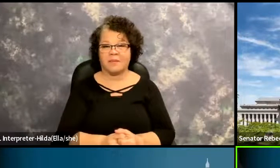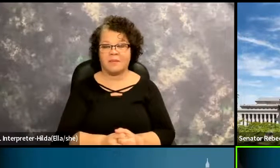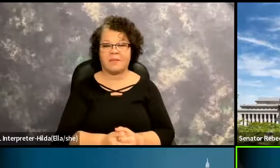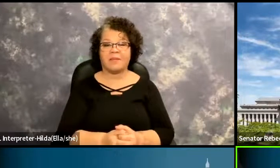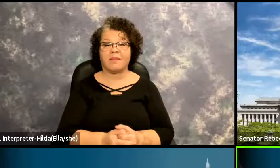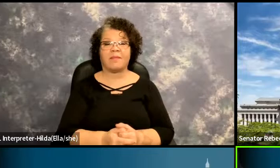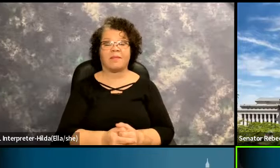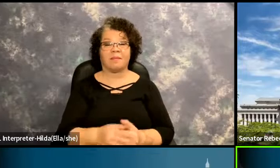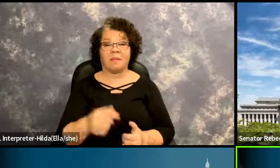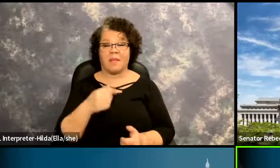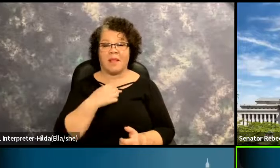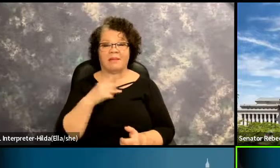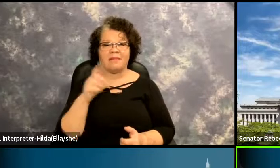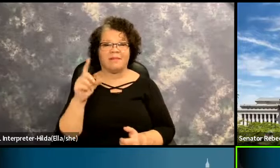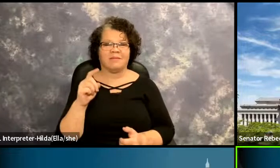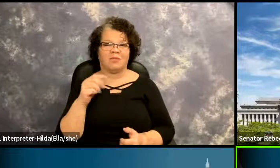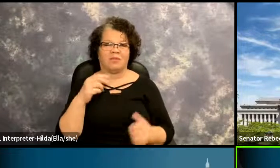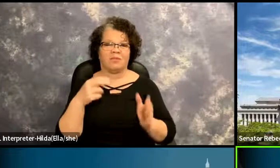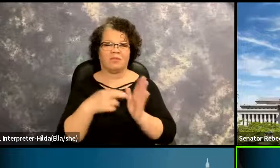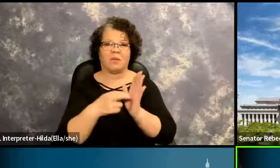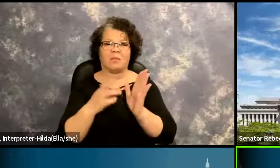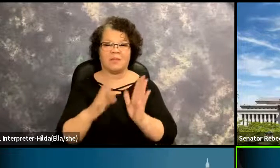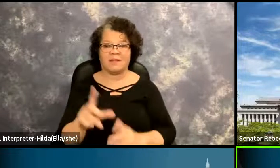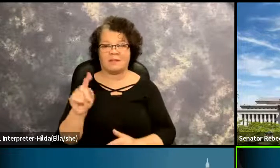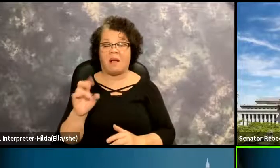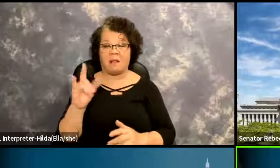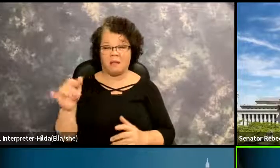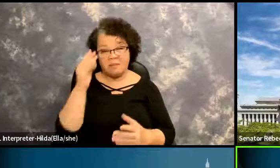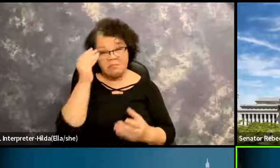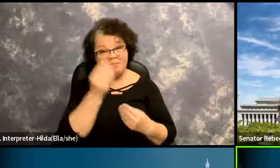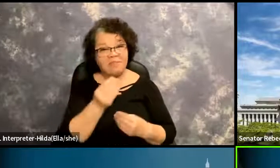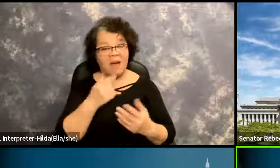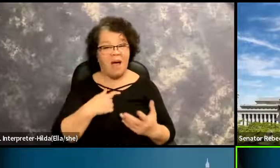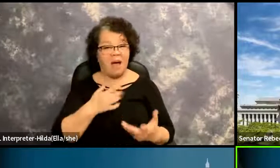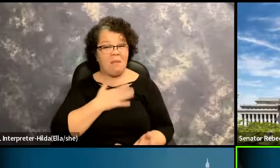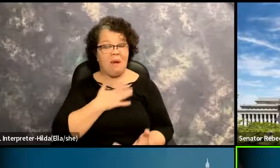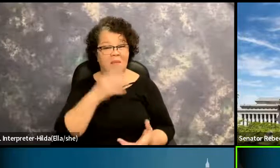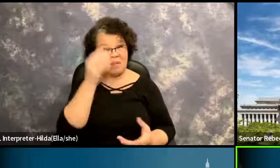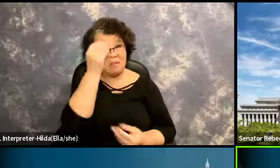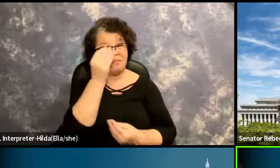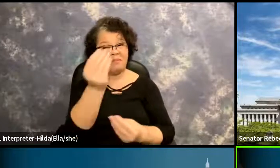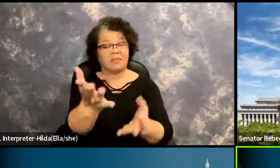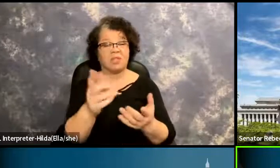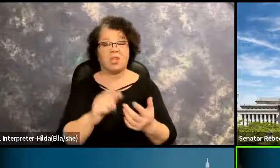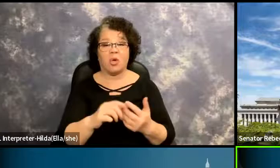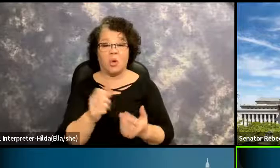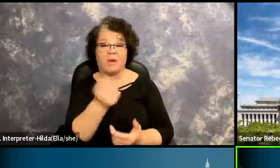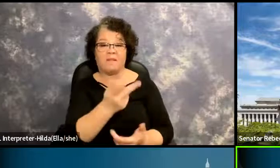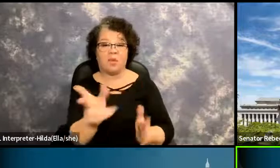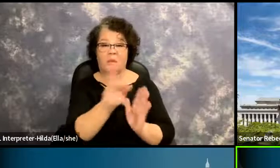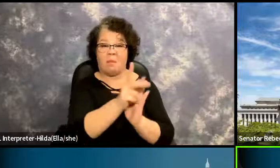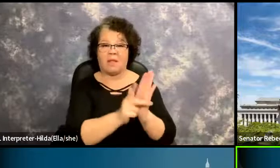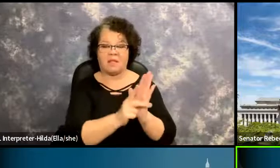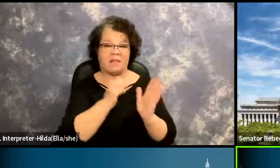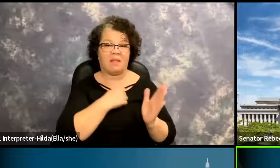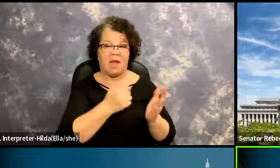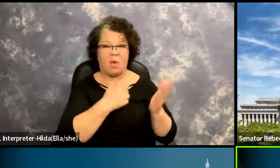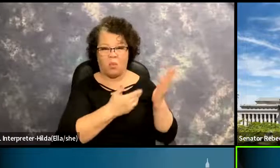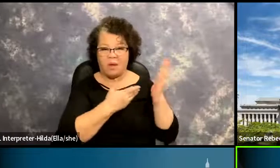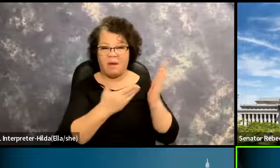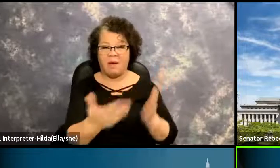I'm happy to speak to a couple different policies that we moved on the House side in